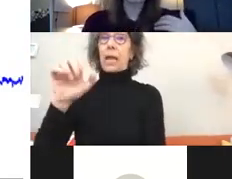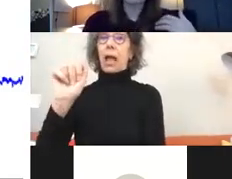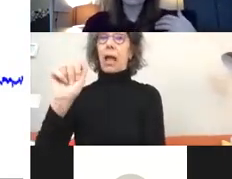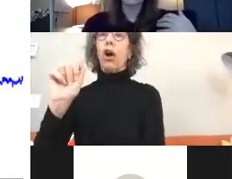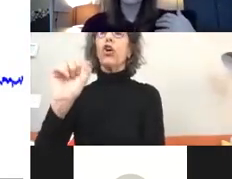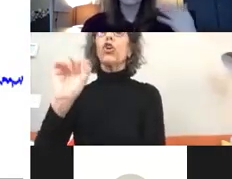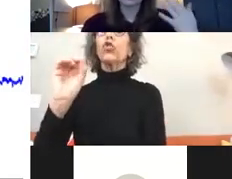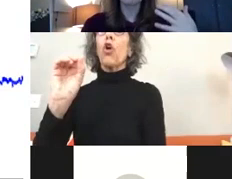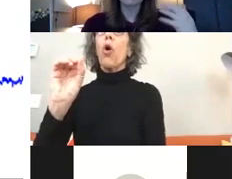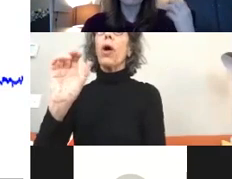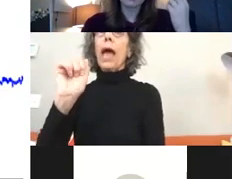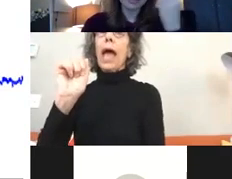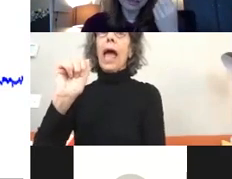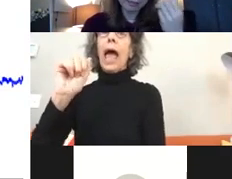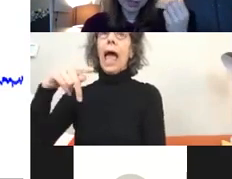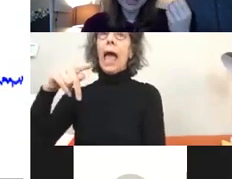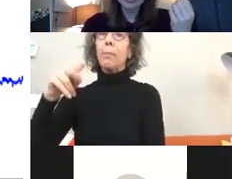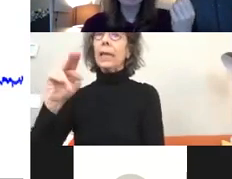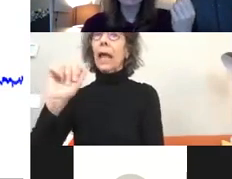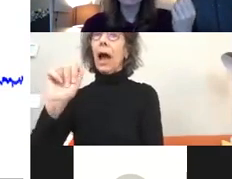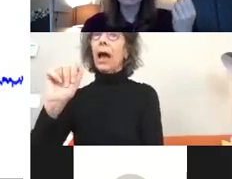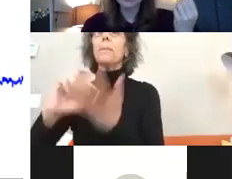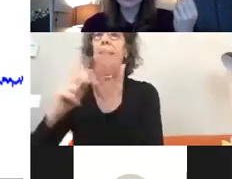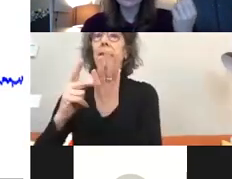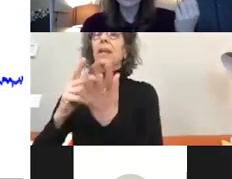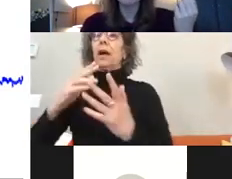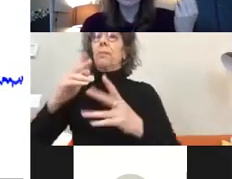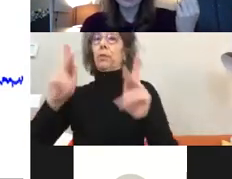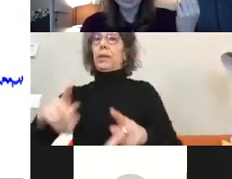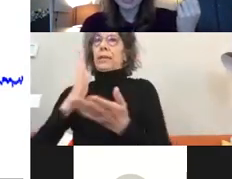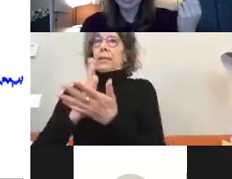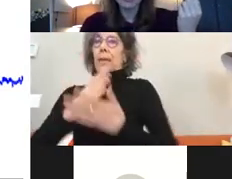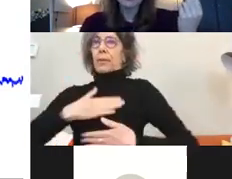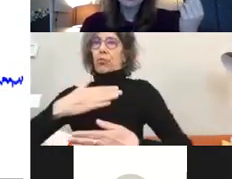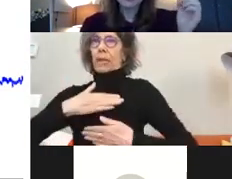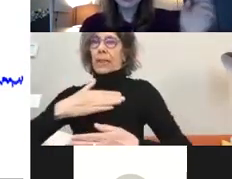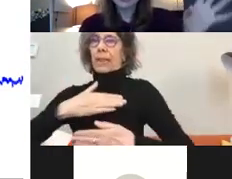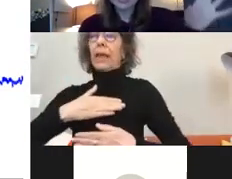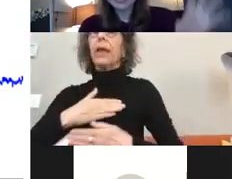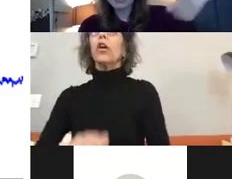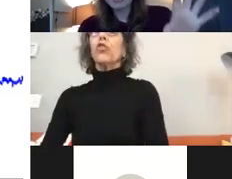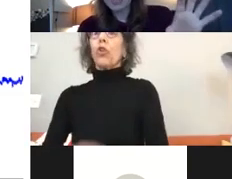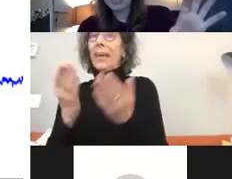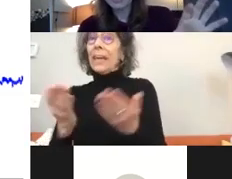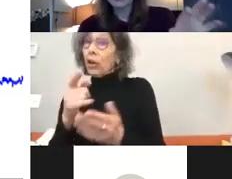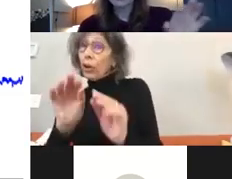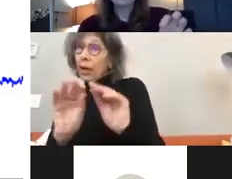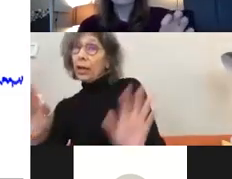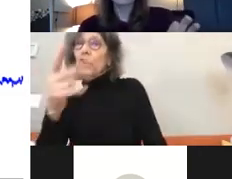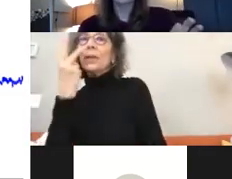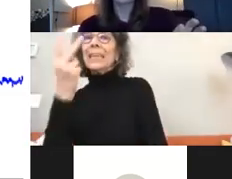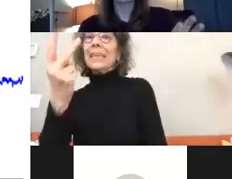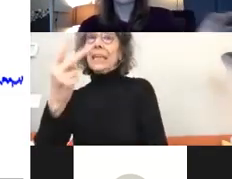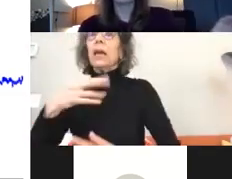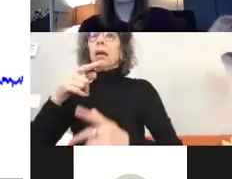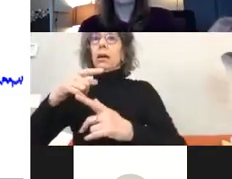course, refers to stopping, the patient stops to breathe, stop breathing at night. So here you can see breathing, and the